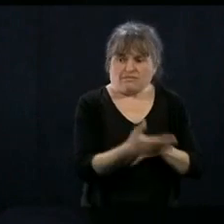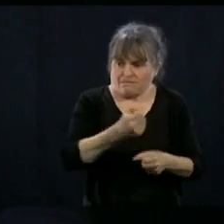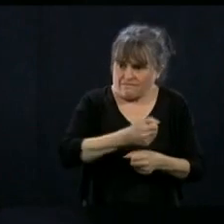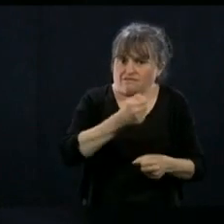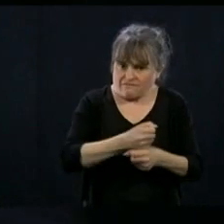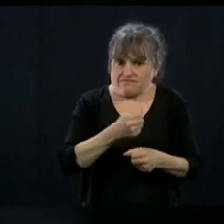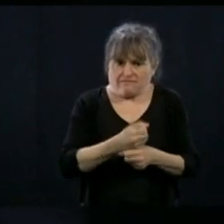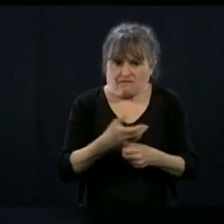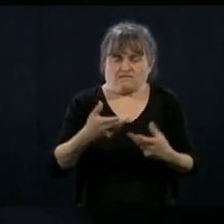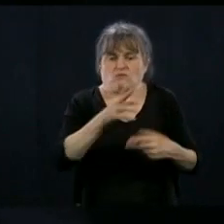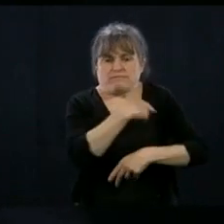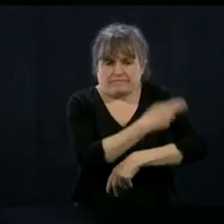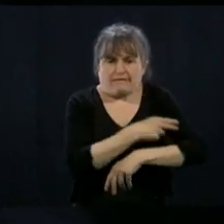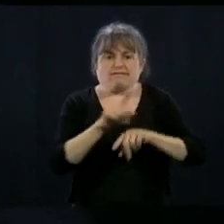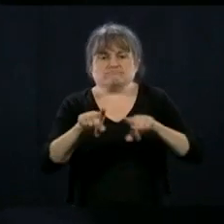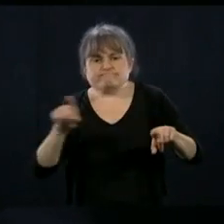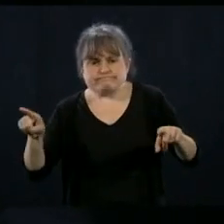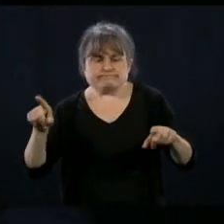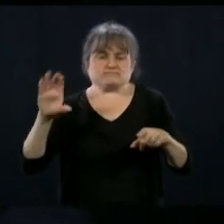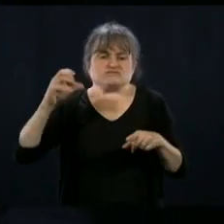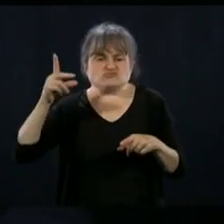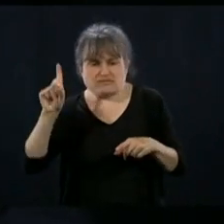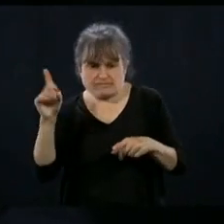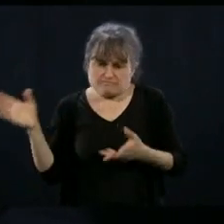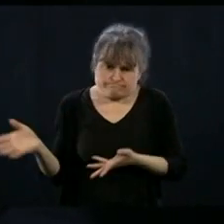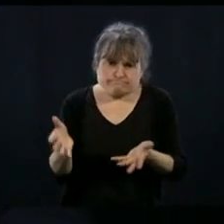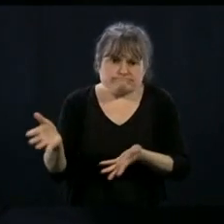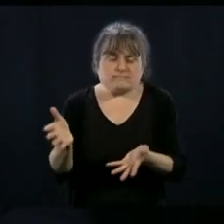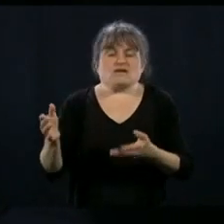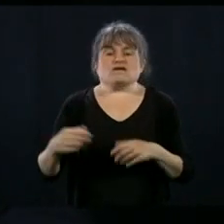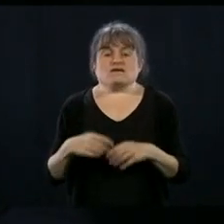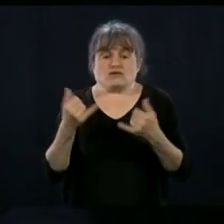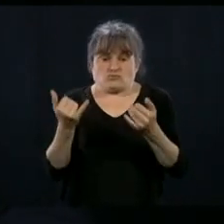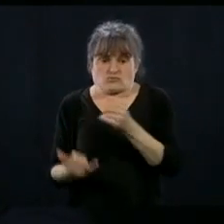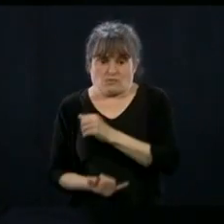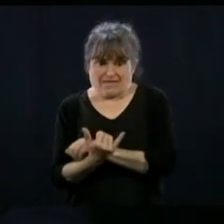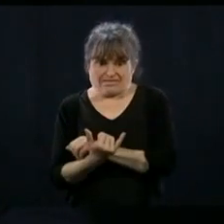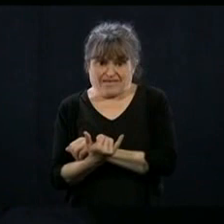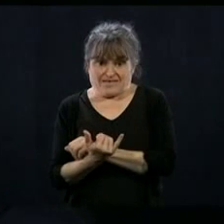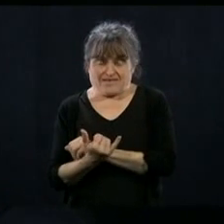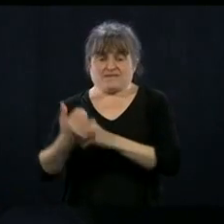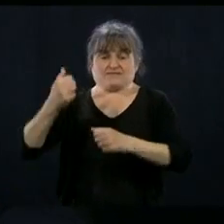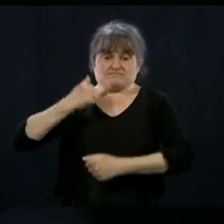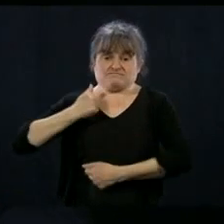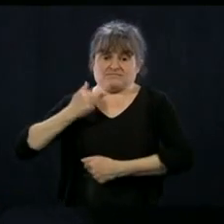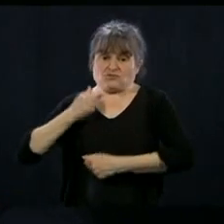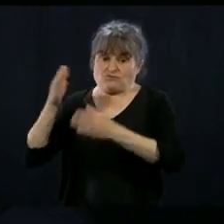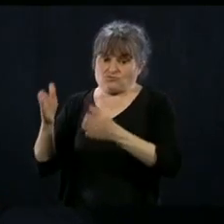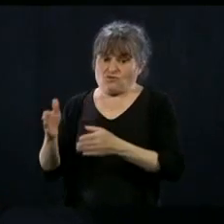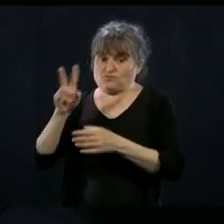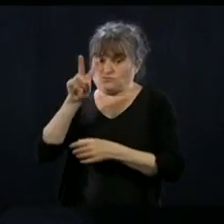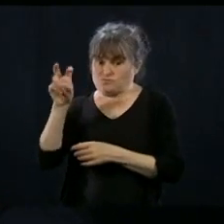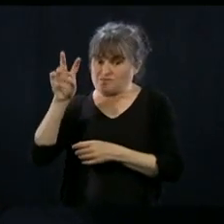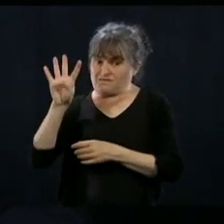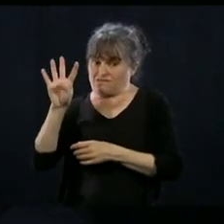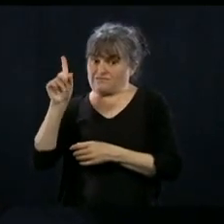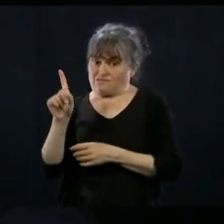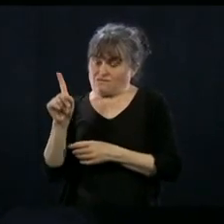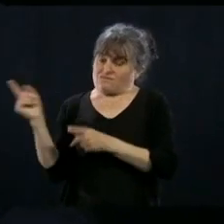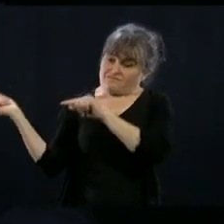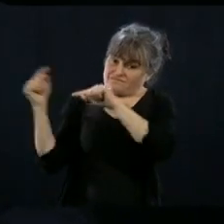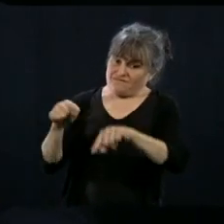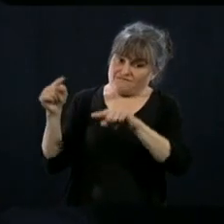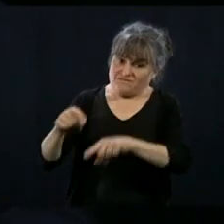right now. We have this morning 241 soldiers in total who are in